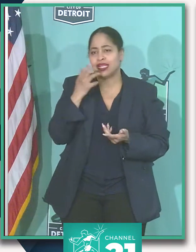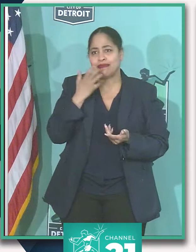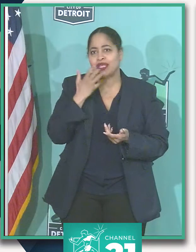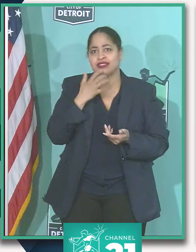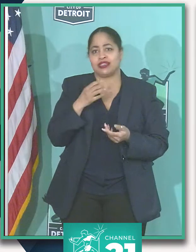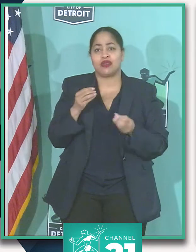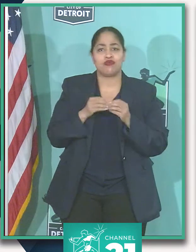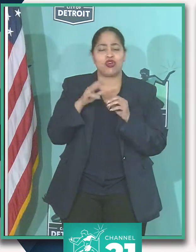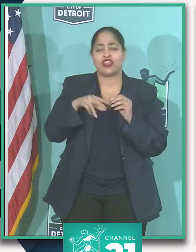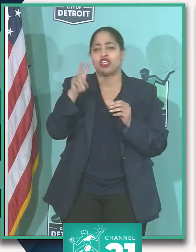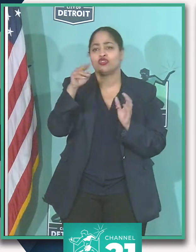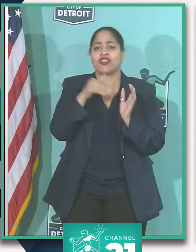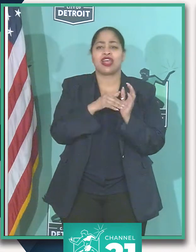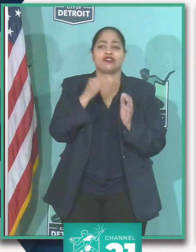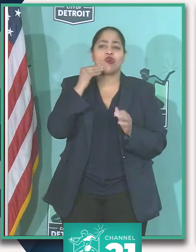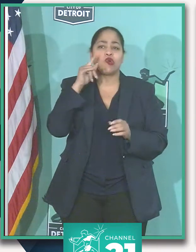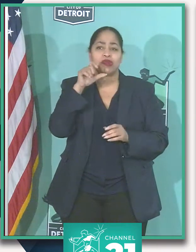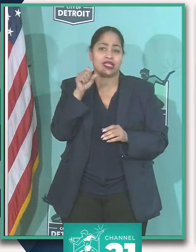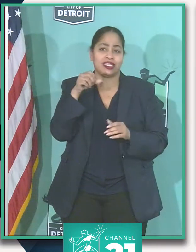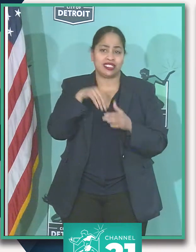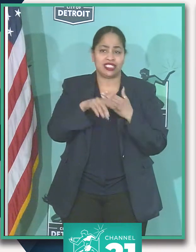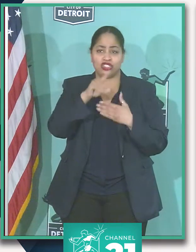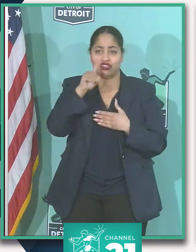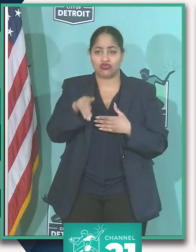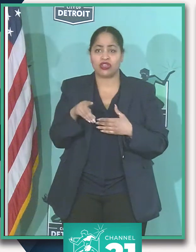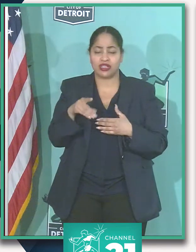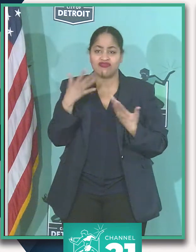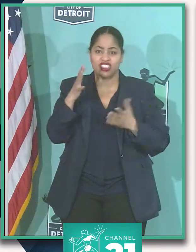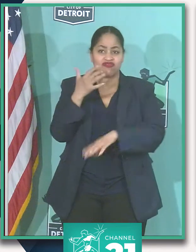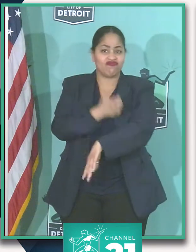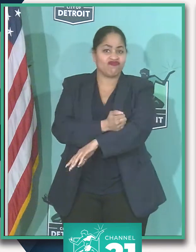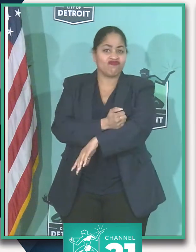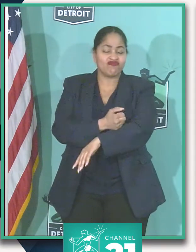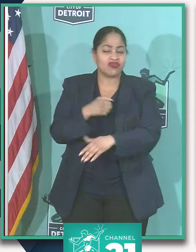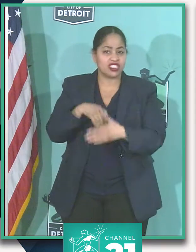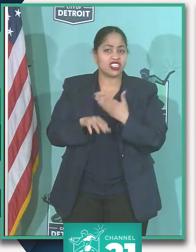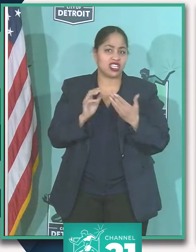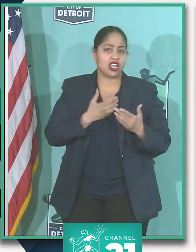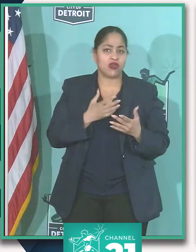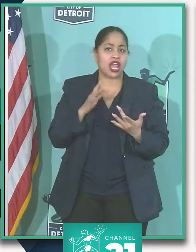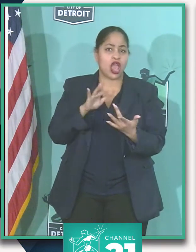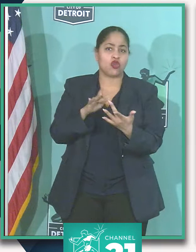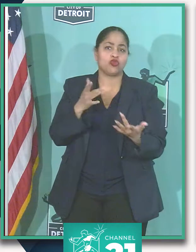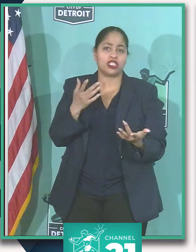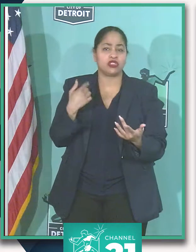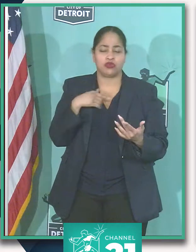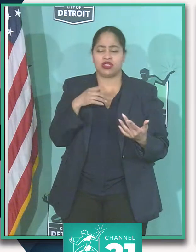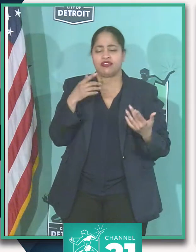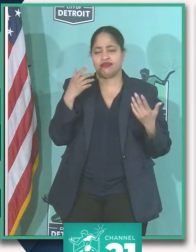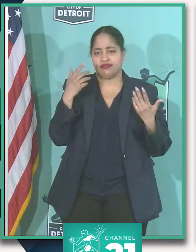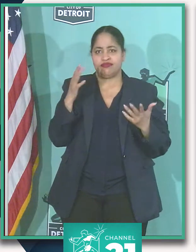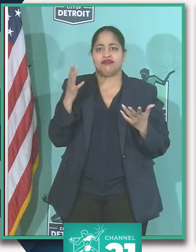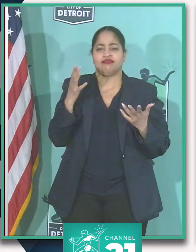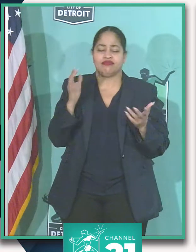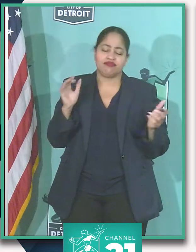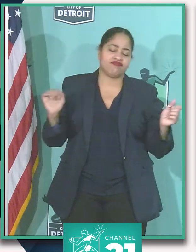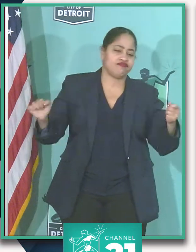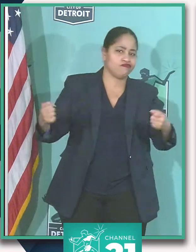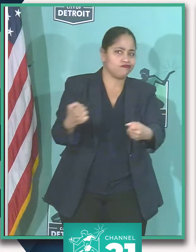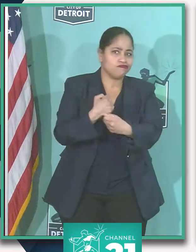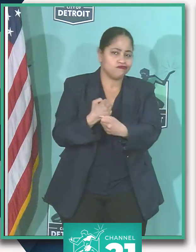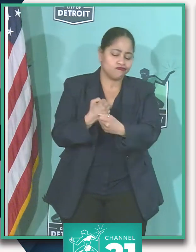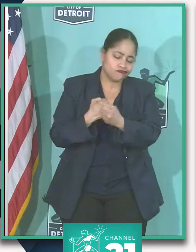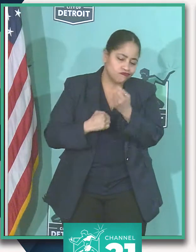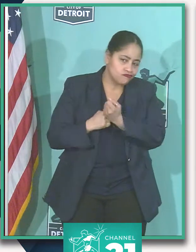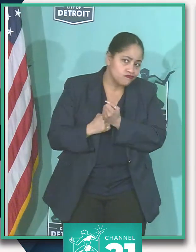More than 2,000 homeless in this city have been vaccinated in our outreach as we have wrapped our arms around our most